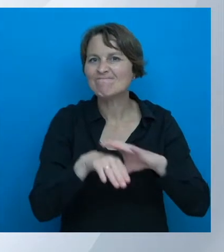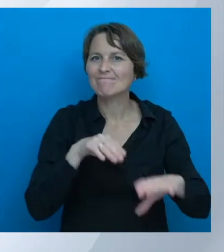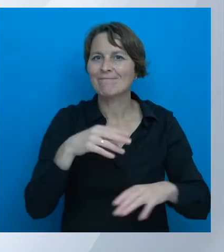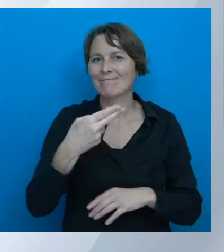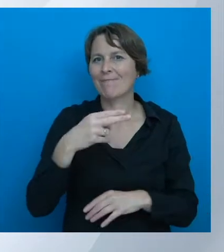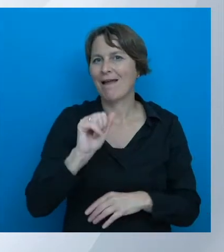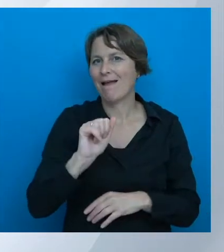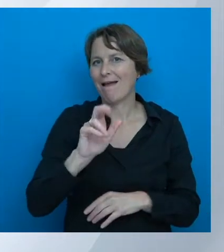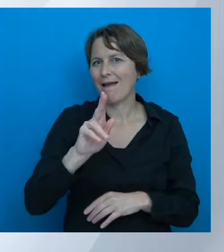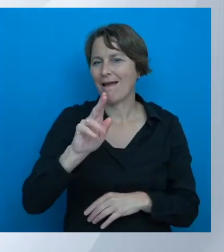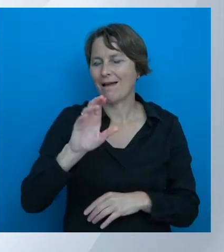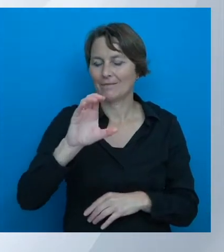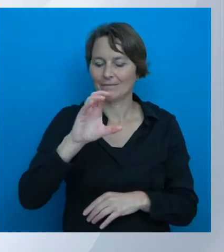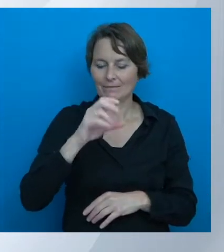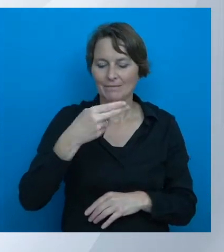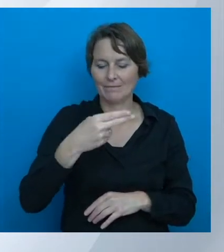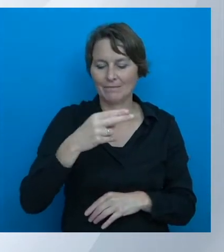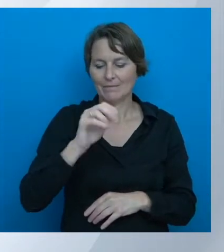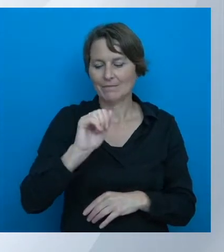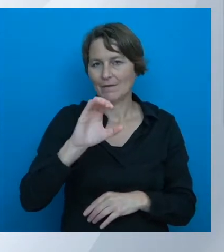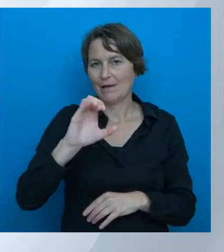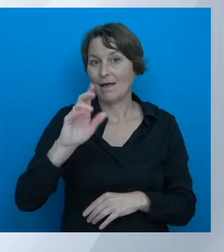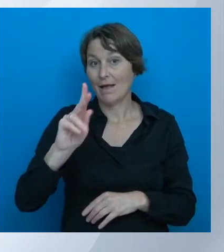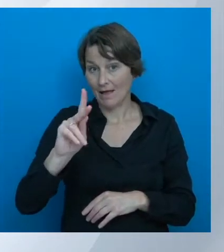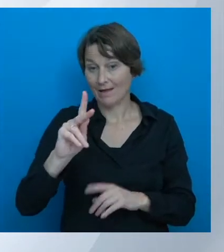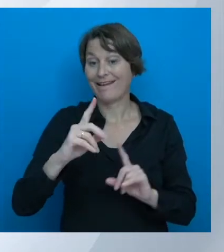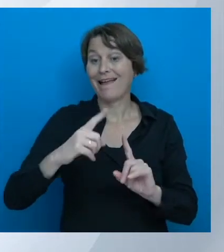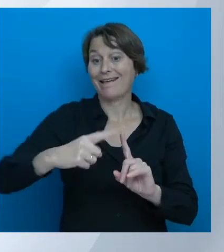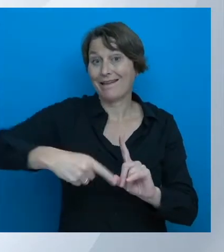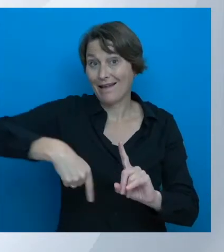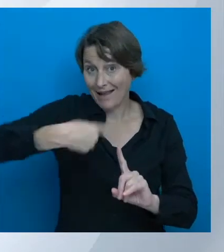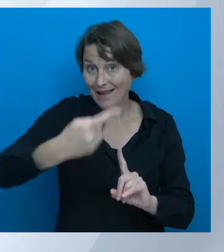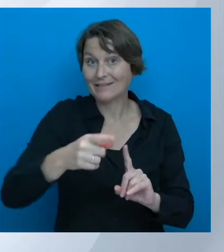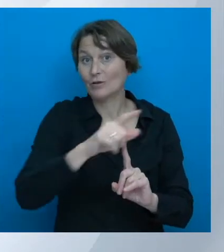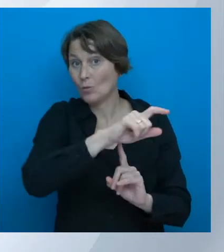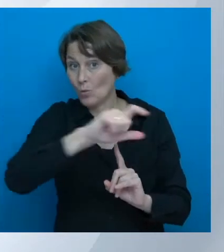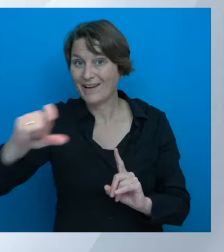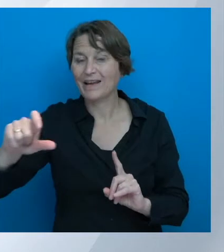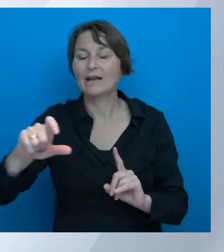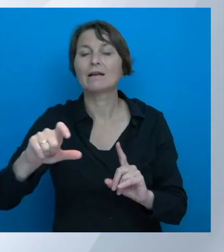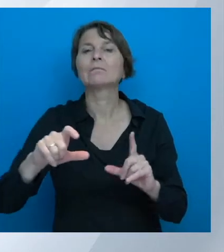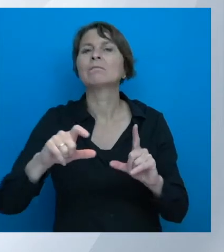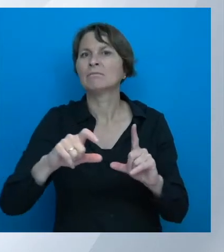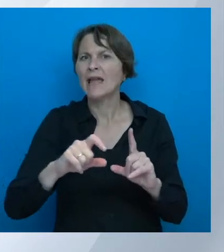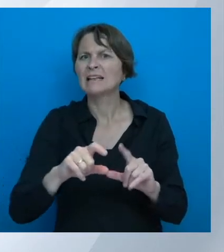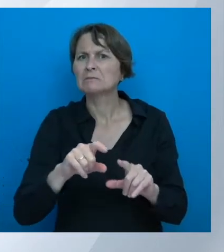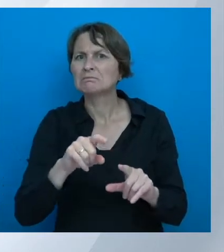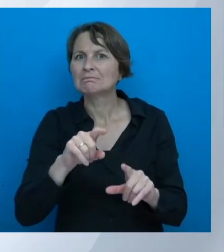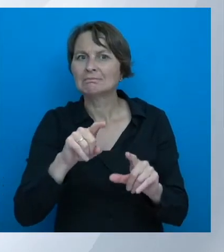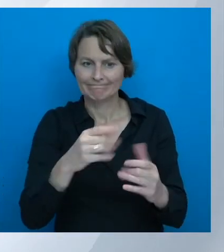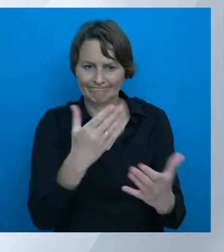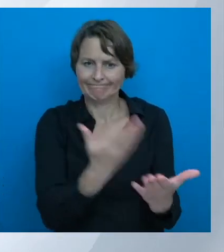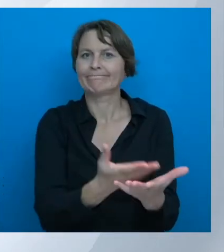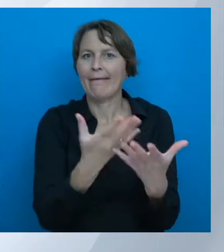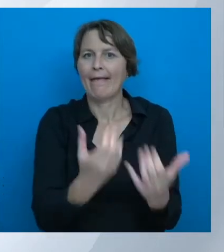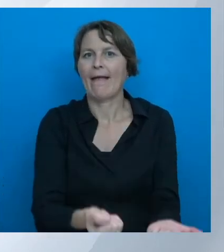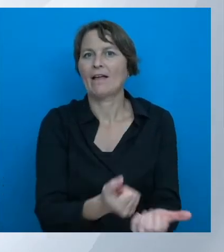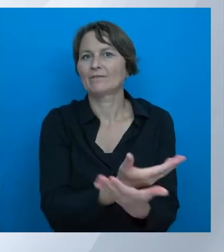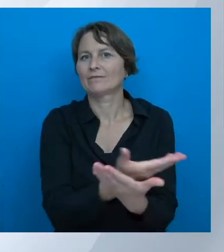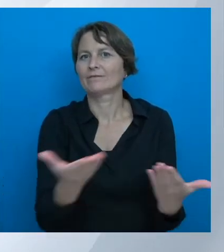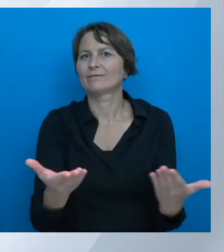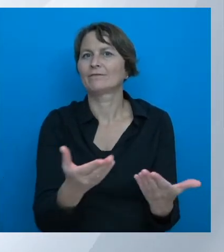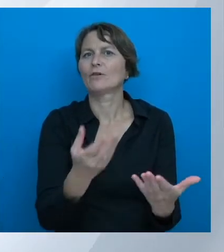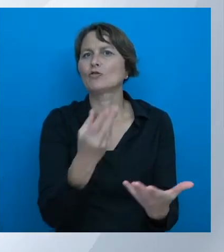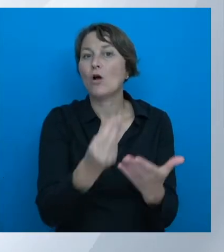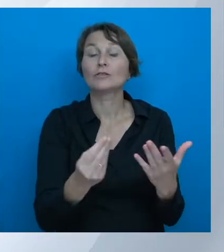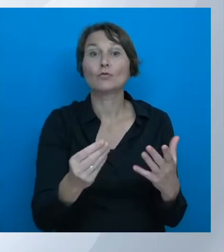week. And when I say whole team, I really mean the whole team. We had every development team working on this. The ops team joined us